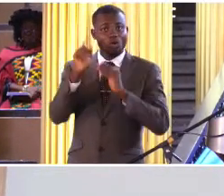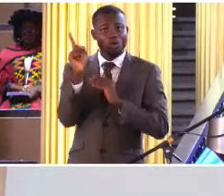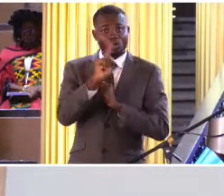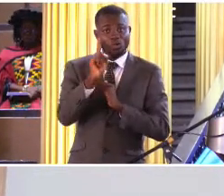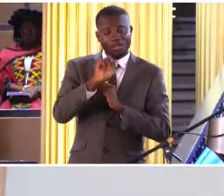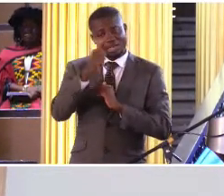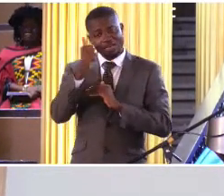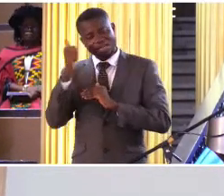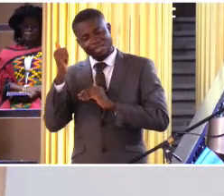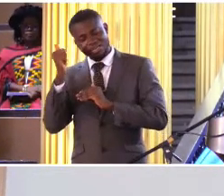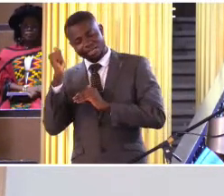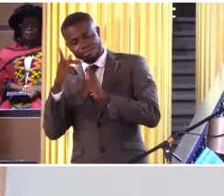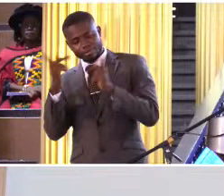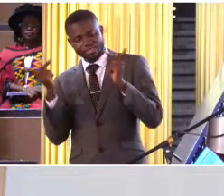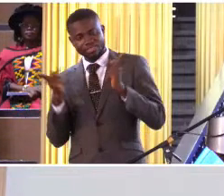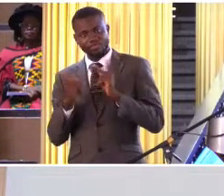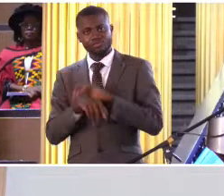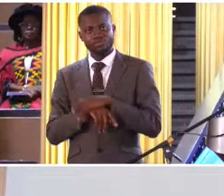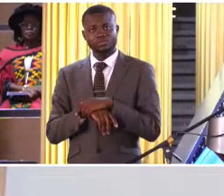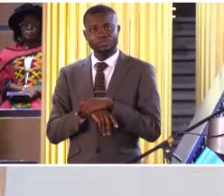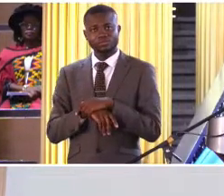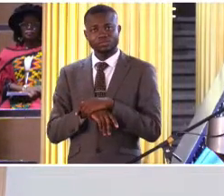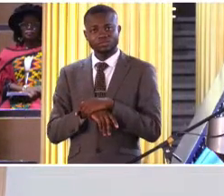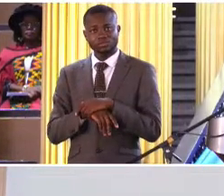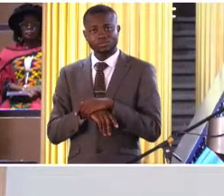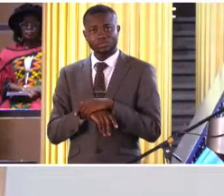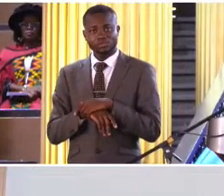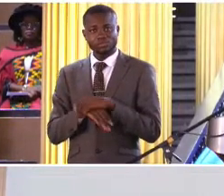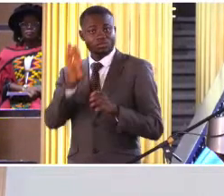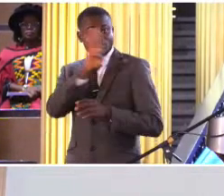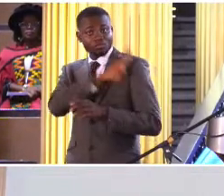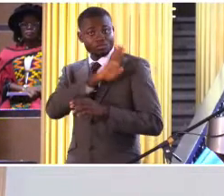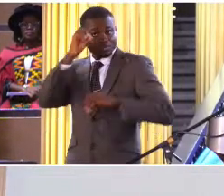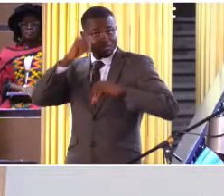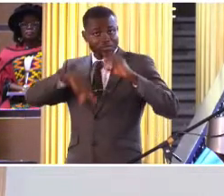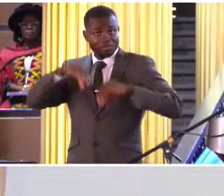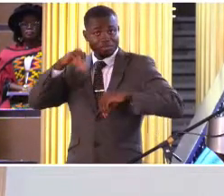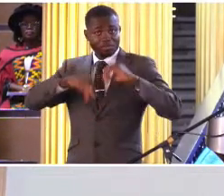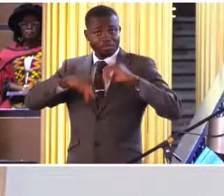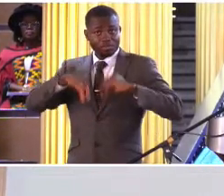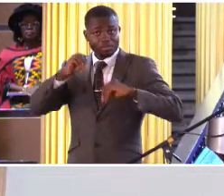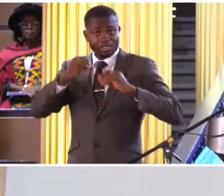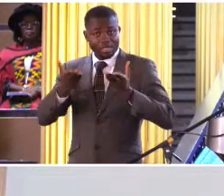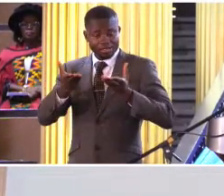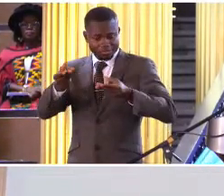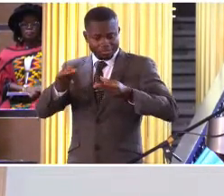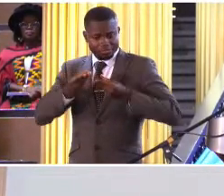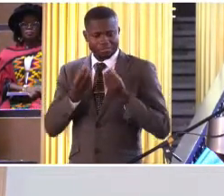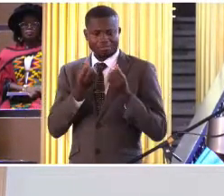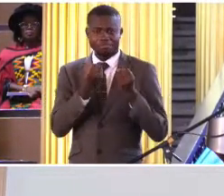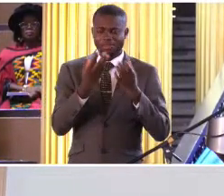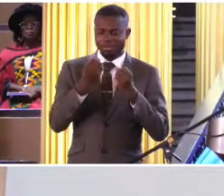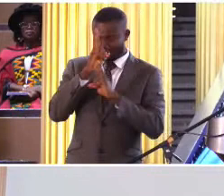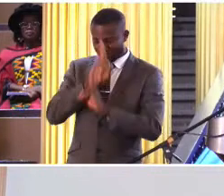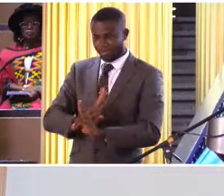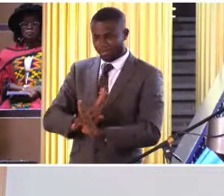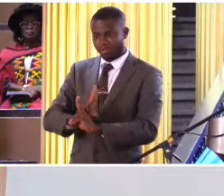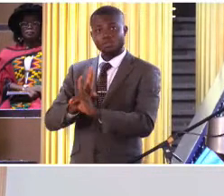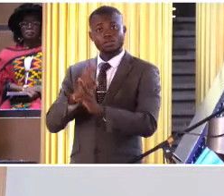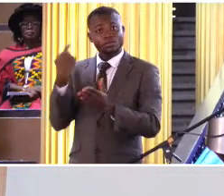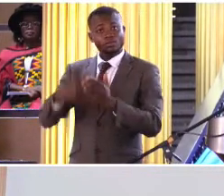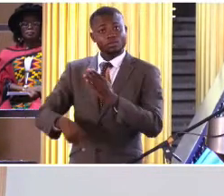Francisco, USA. Professor Bello's contributions have earned him numerous honors, including